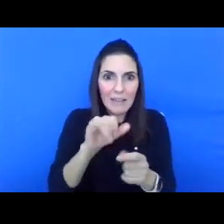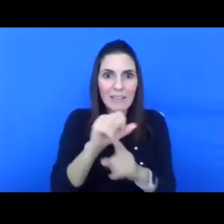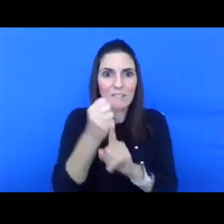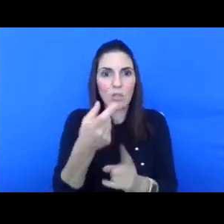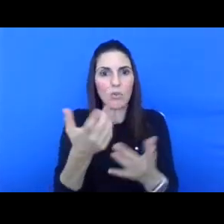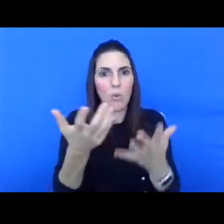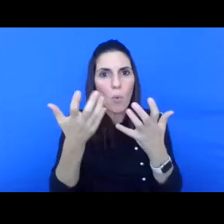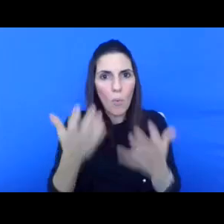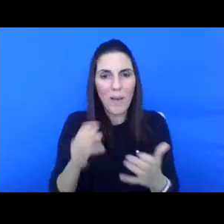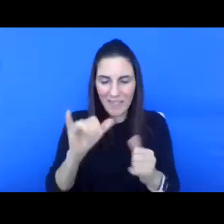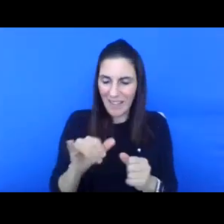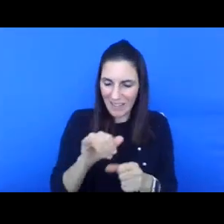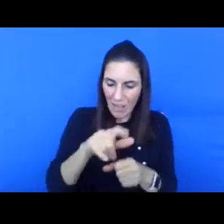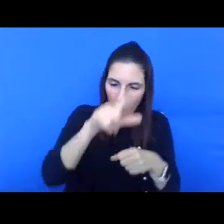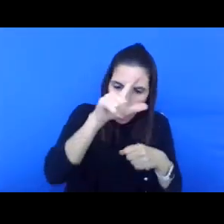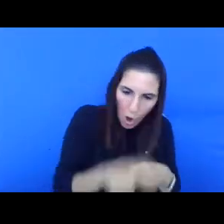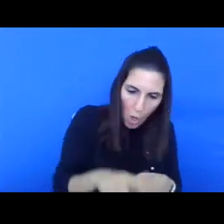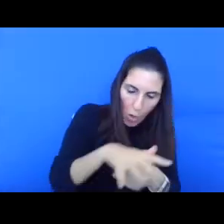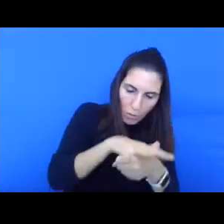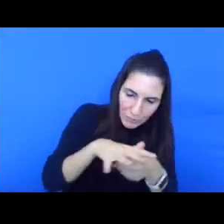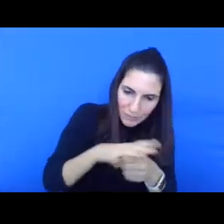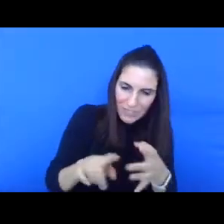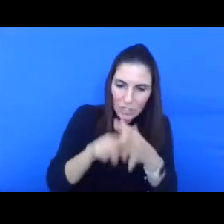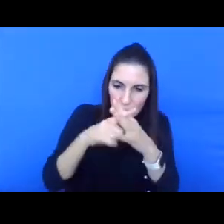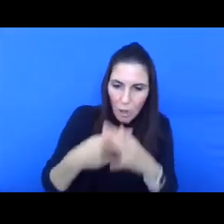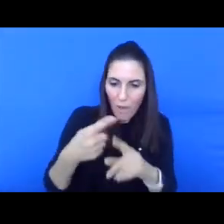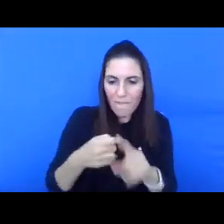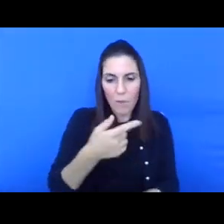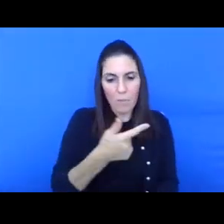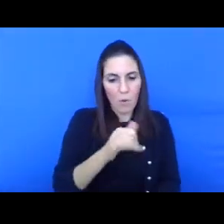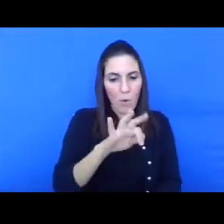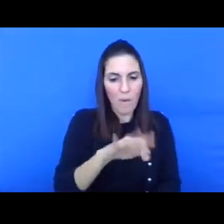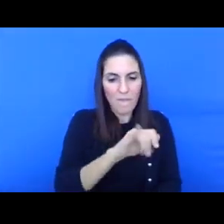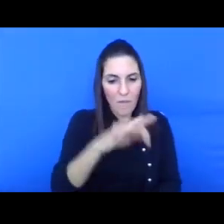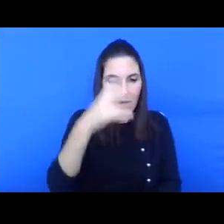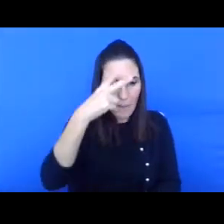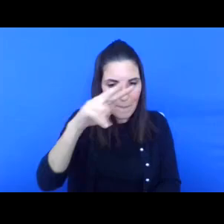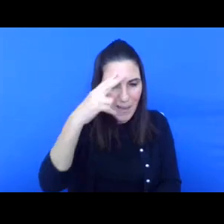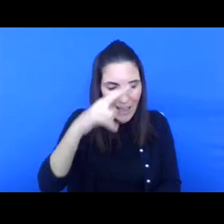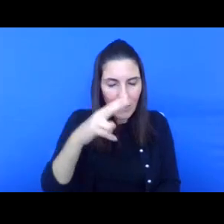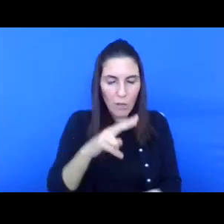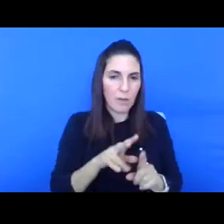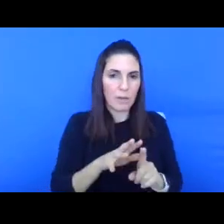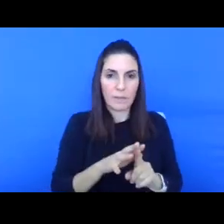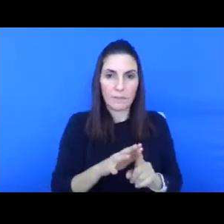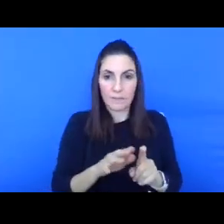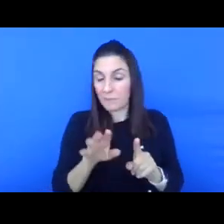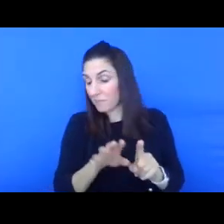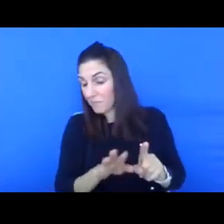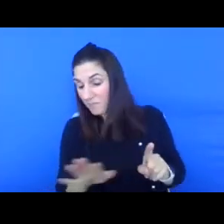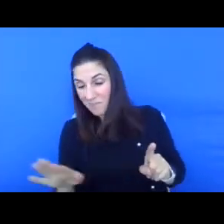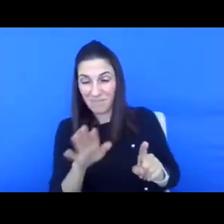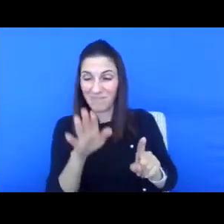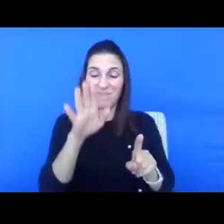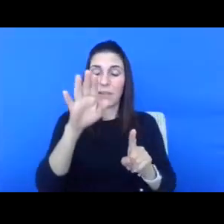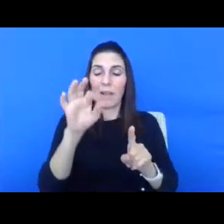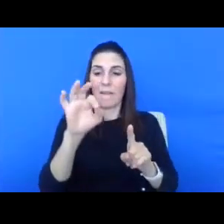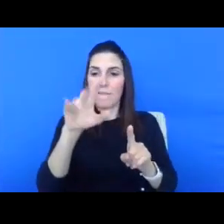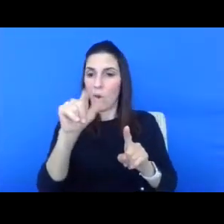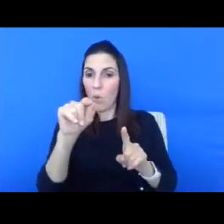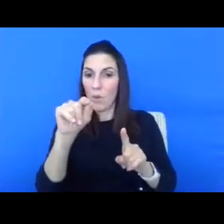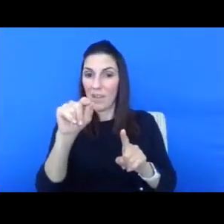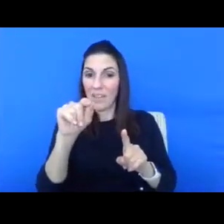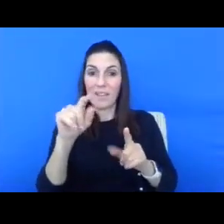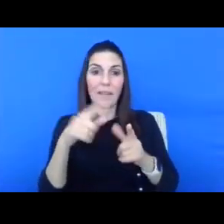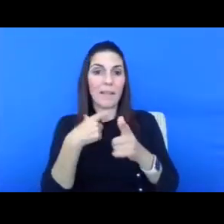A single area of low pressure originating from the Gulf of Mexico, moving across central Florida and off towards the Atlantic coast.